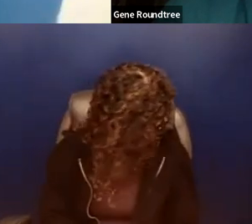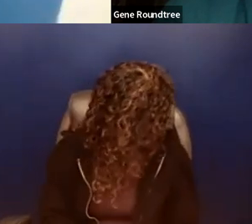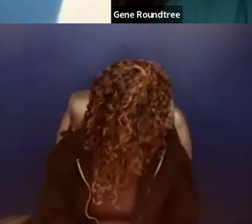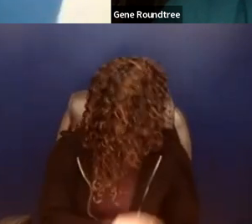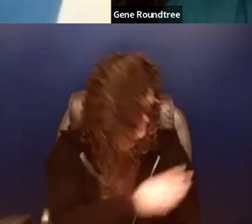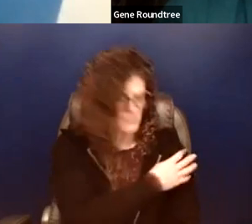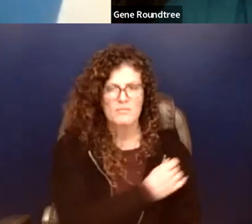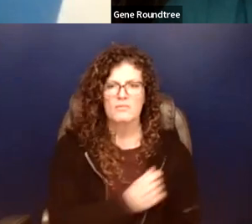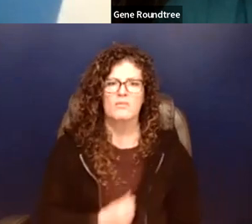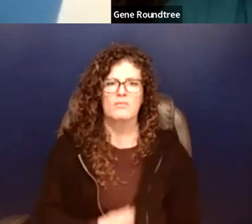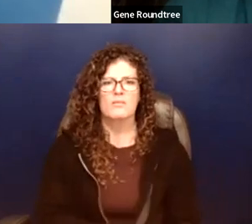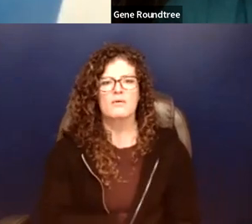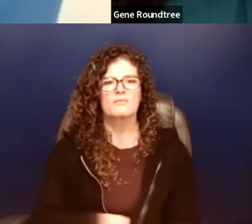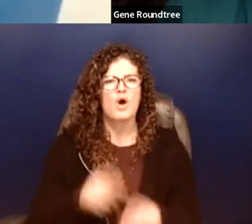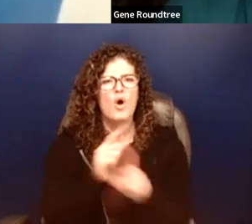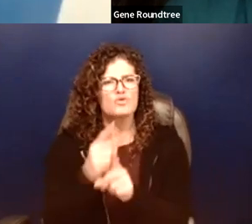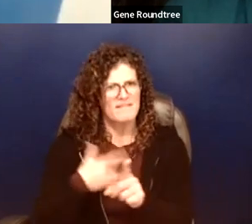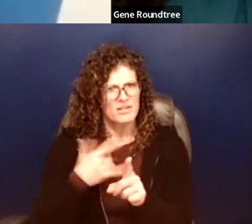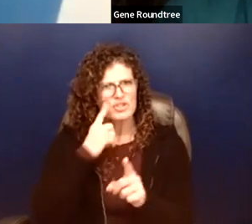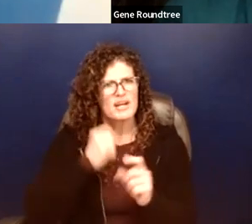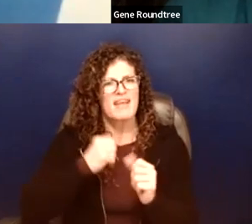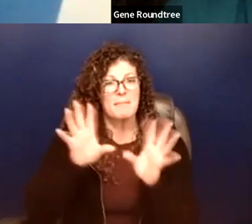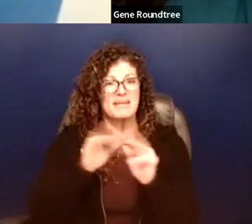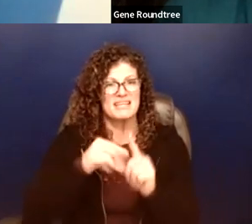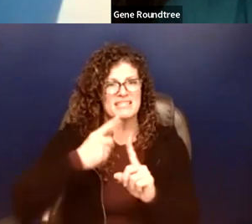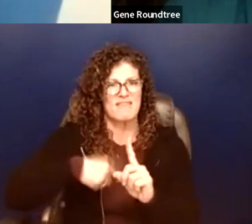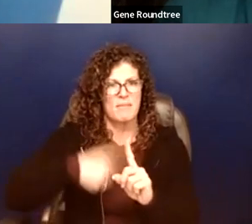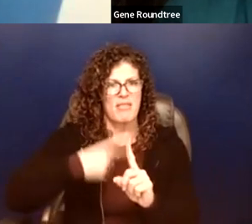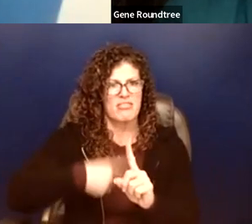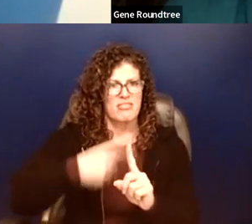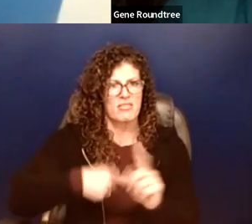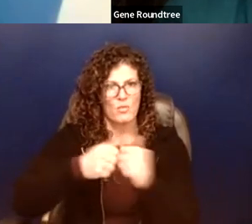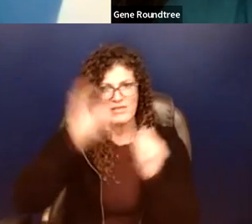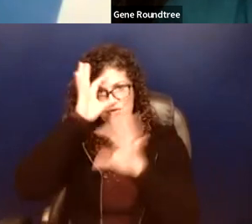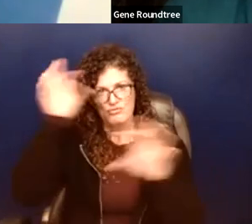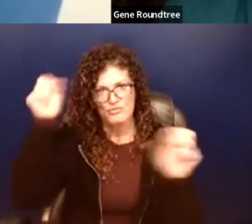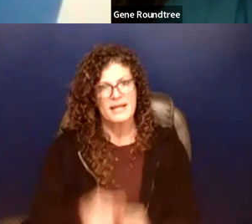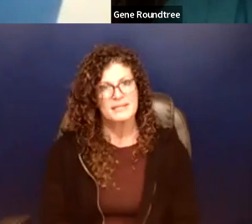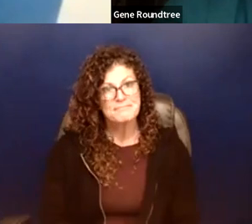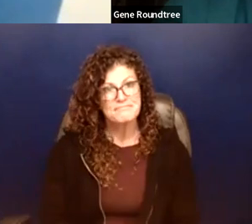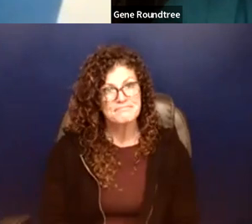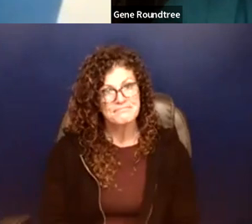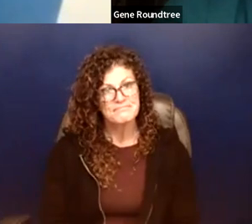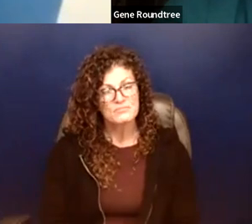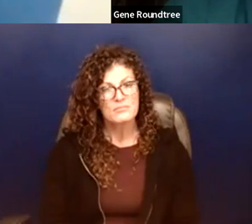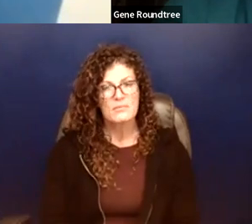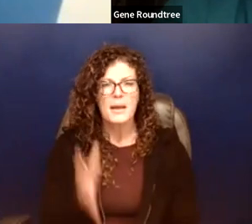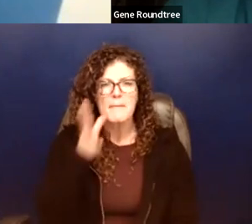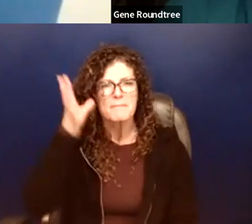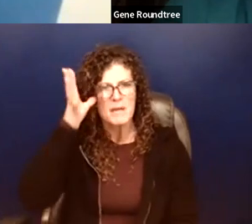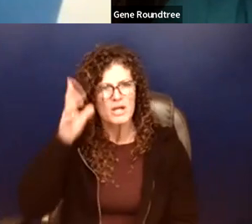I feel also that we should have monthly meetings with the supervisor, with the superintendent, that parents can reach out and